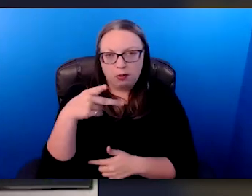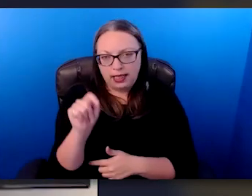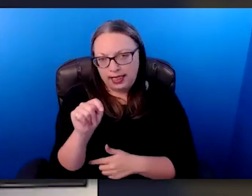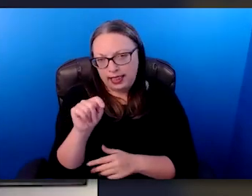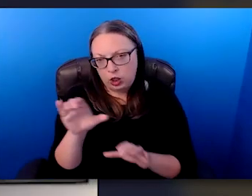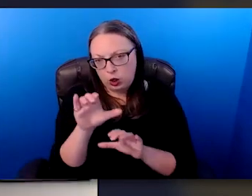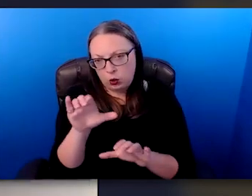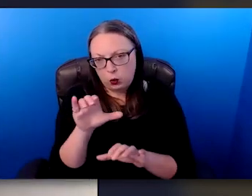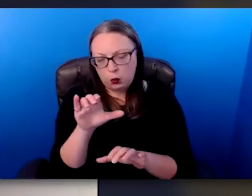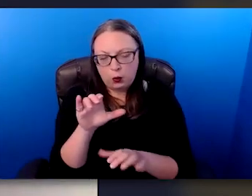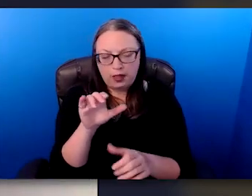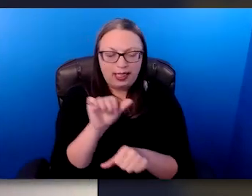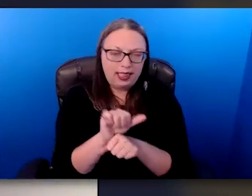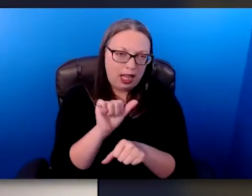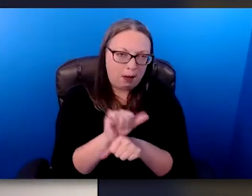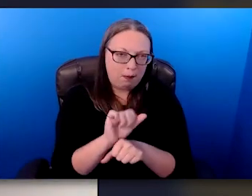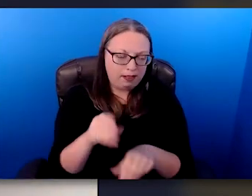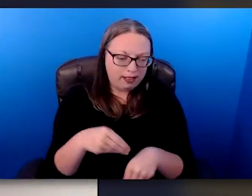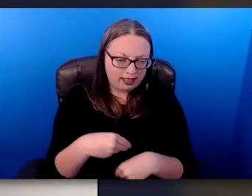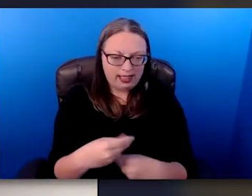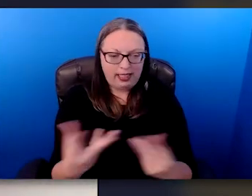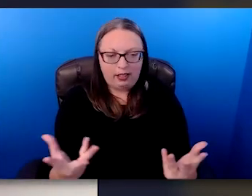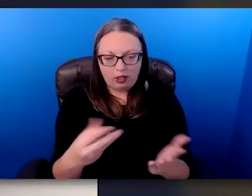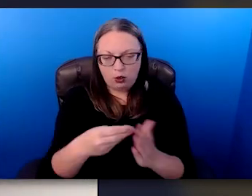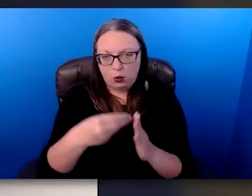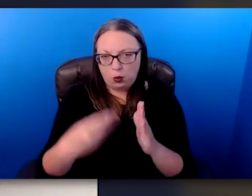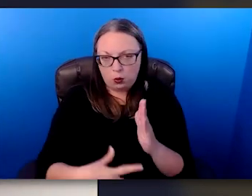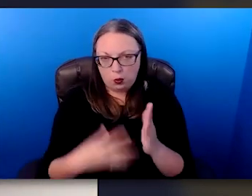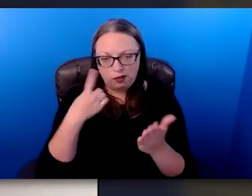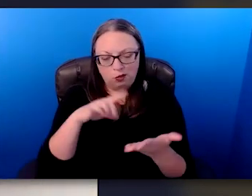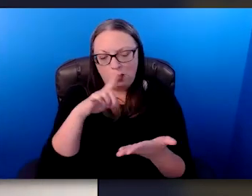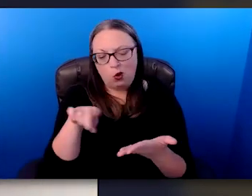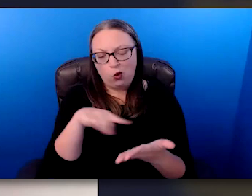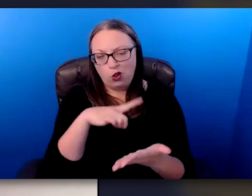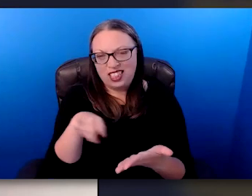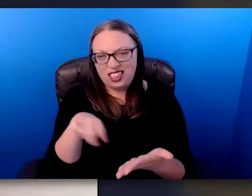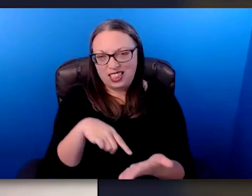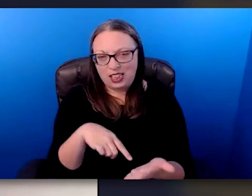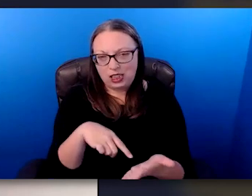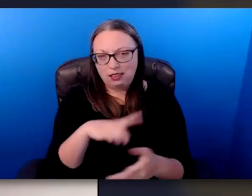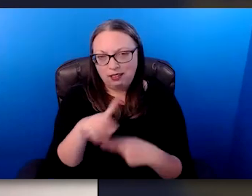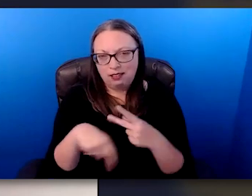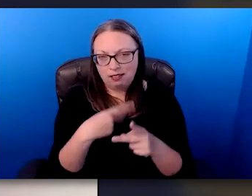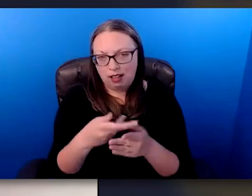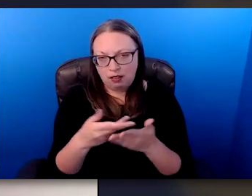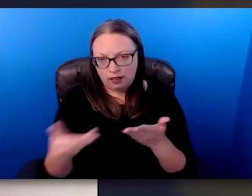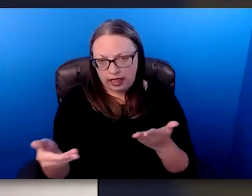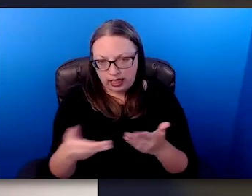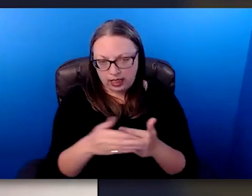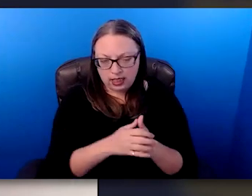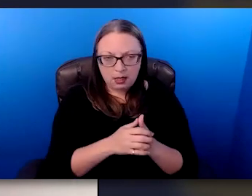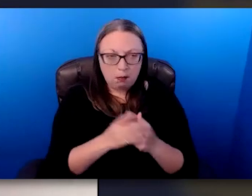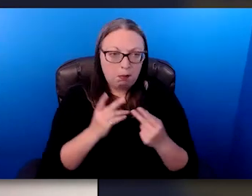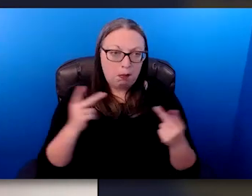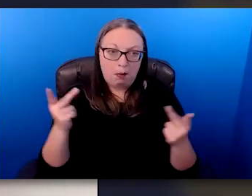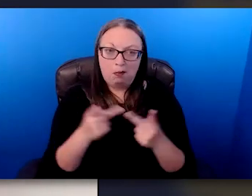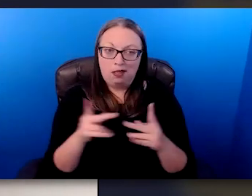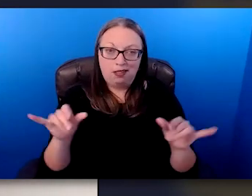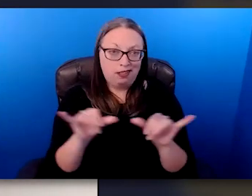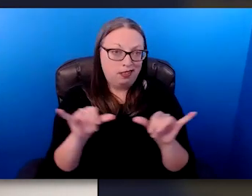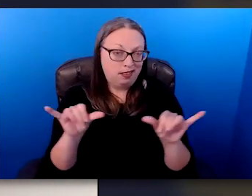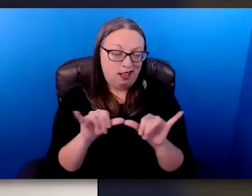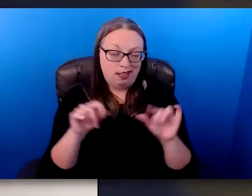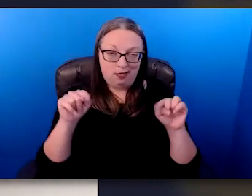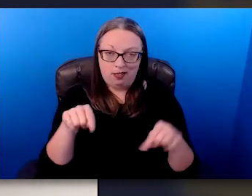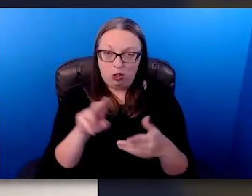to do the assignment, give it to your students to critique kind of things. But you know, at a place the size of the University of Toronto,